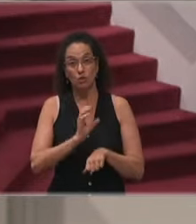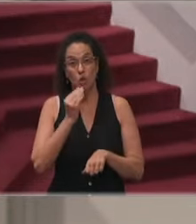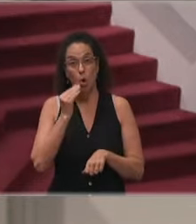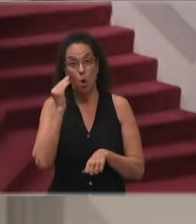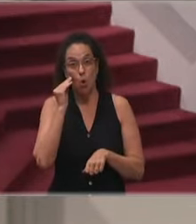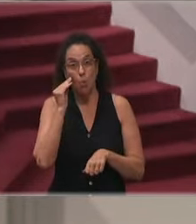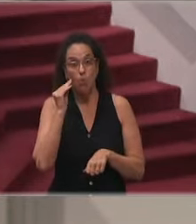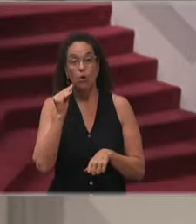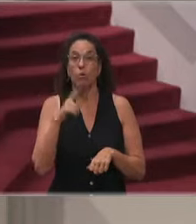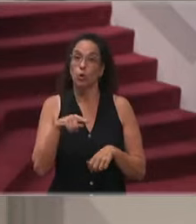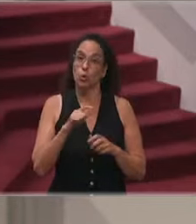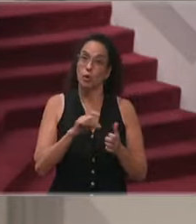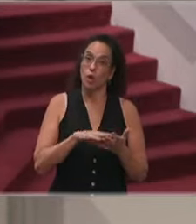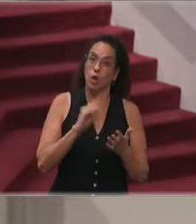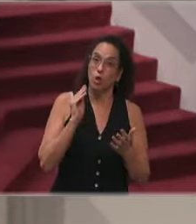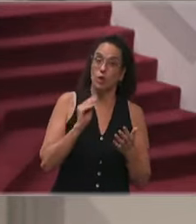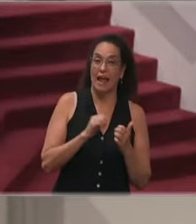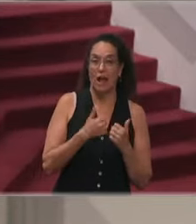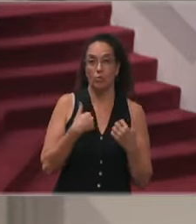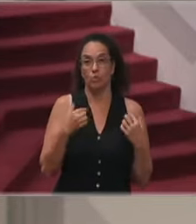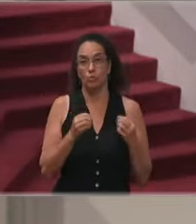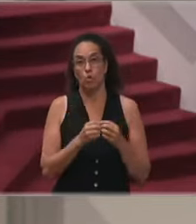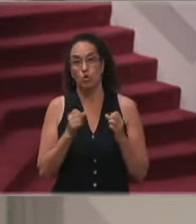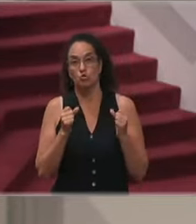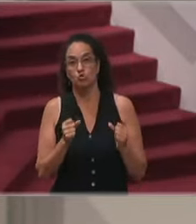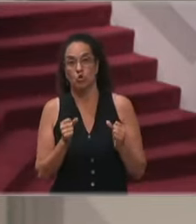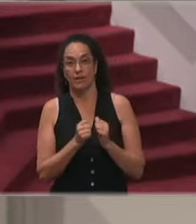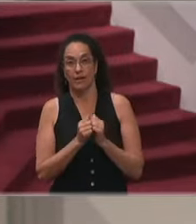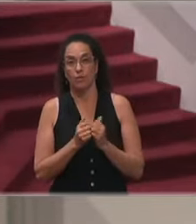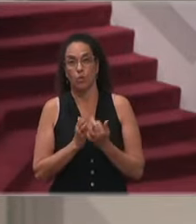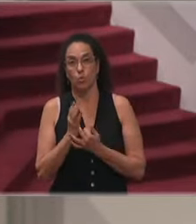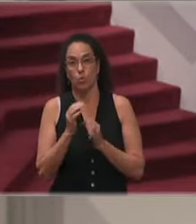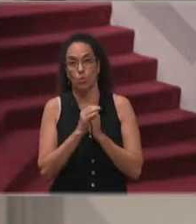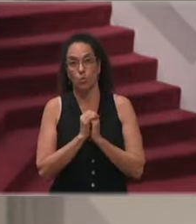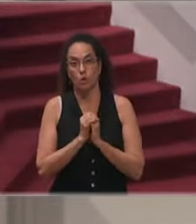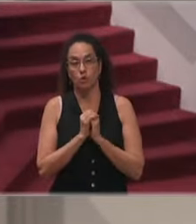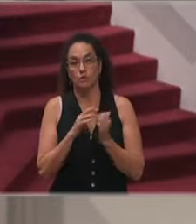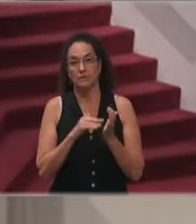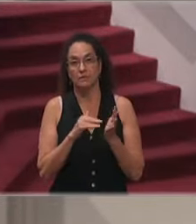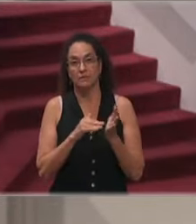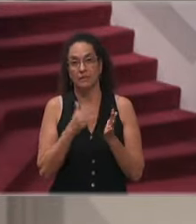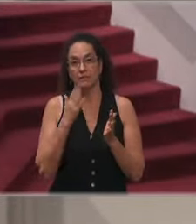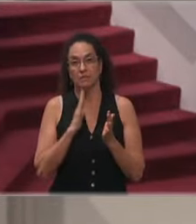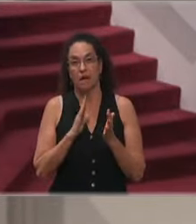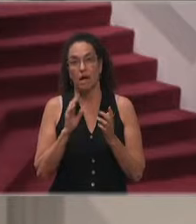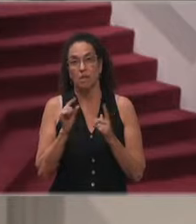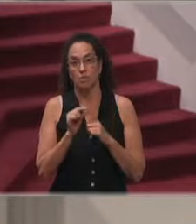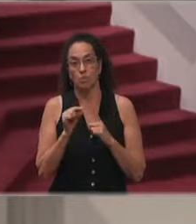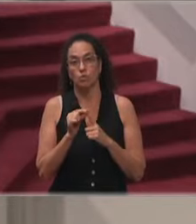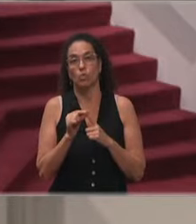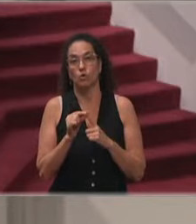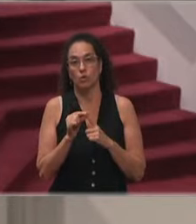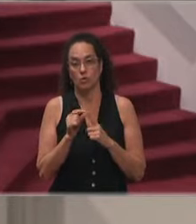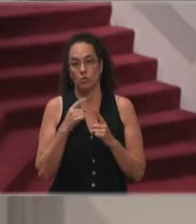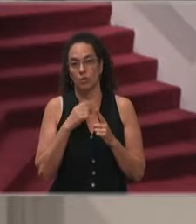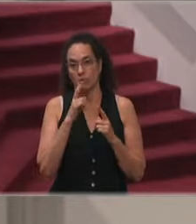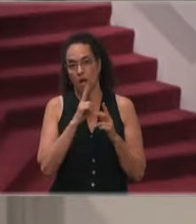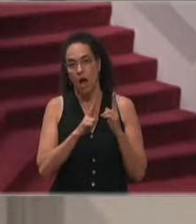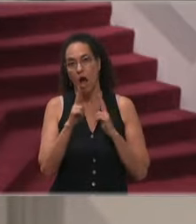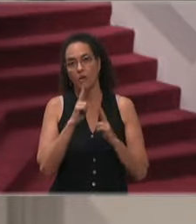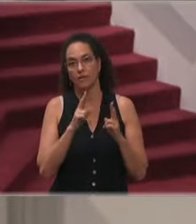learn how we're stronger together through worship, study of God's word, stewardship, and service, we'd be honored to